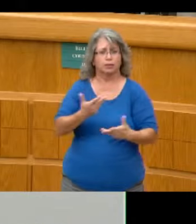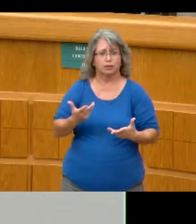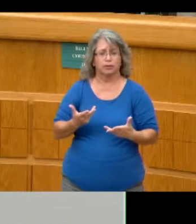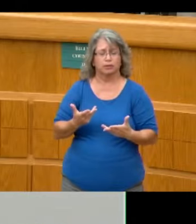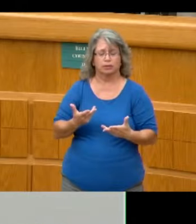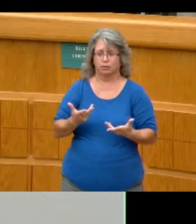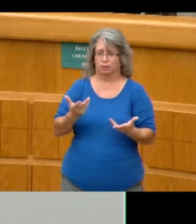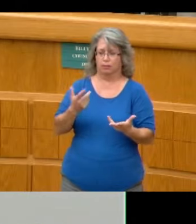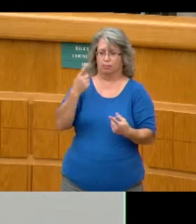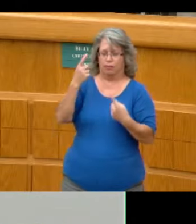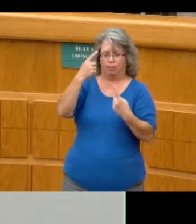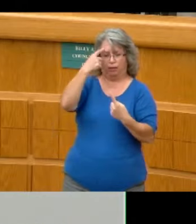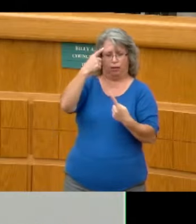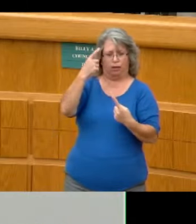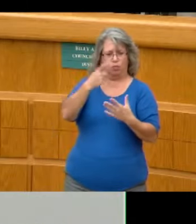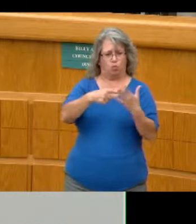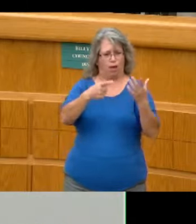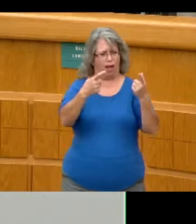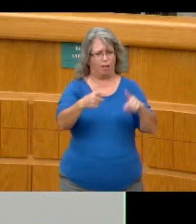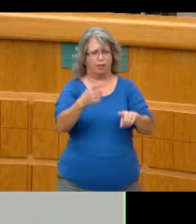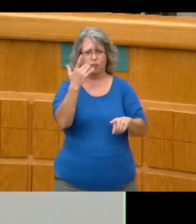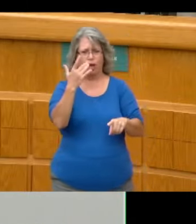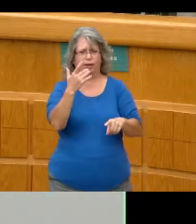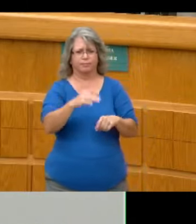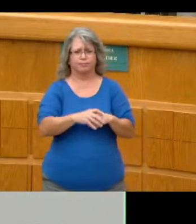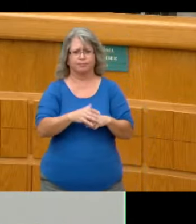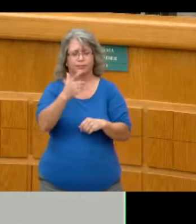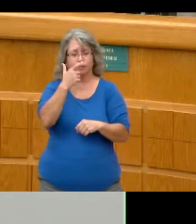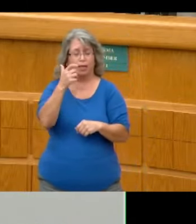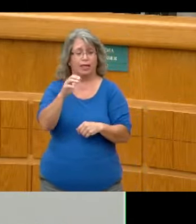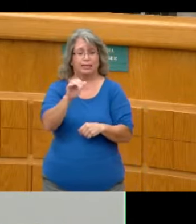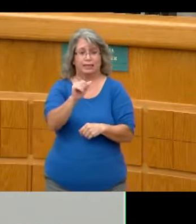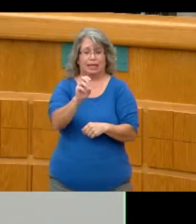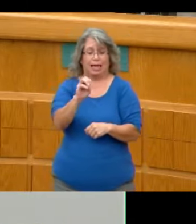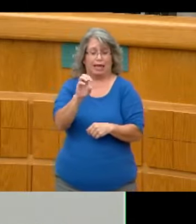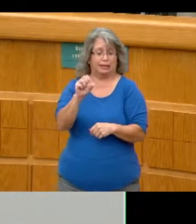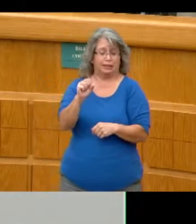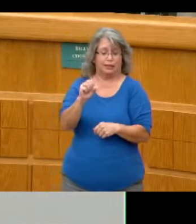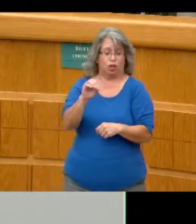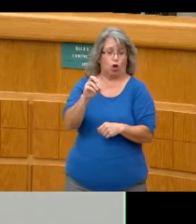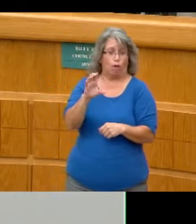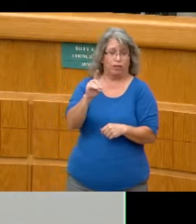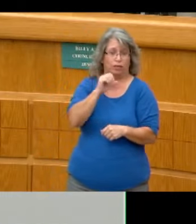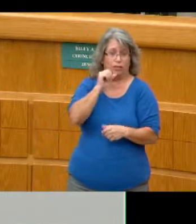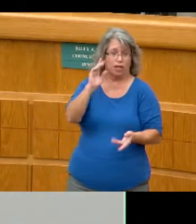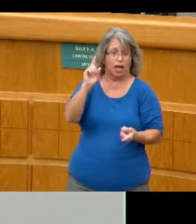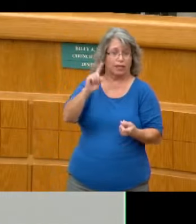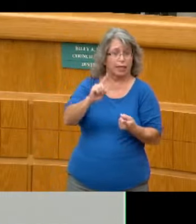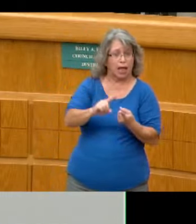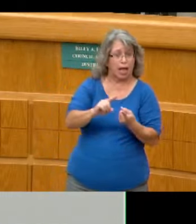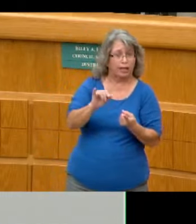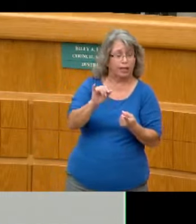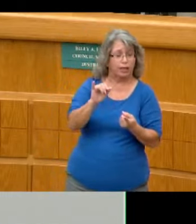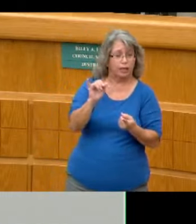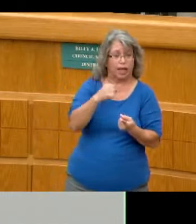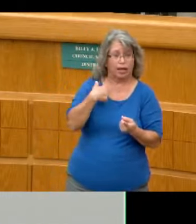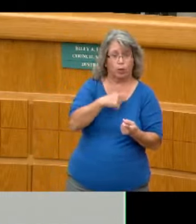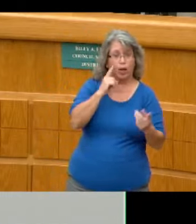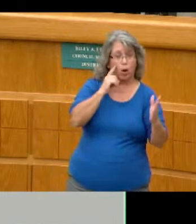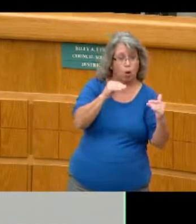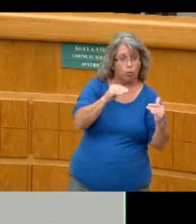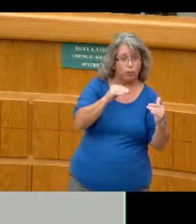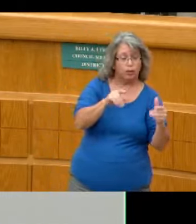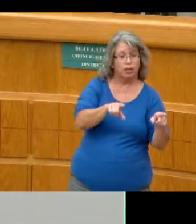one is that the cases of COVID didn't decline the way that we thought they would, but two is that the staffing